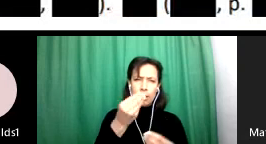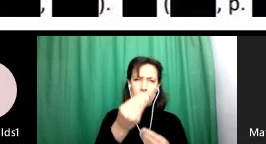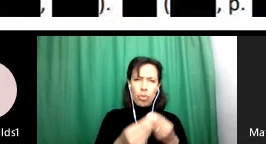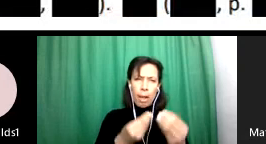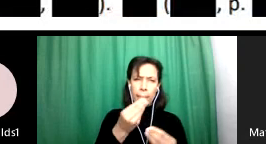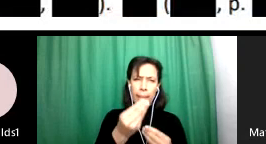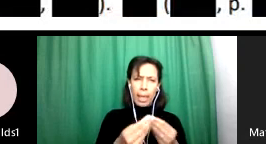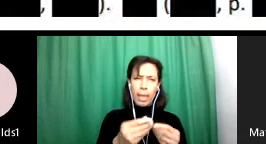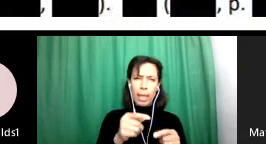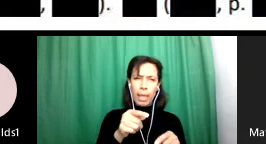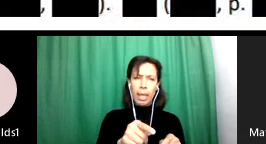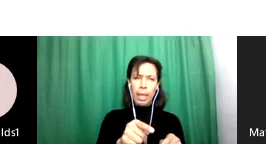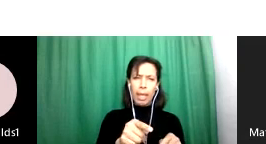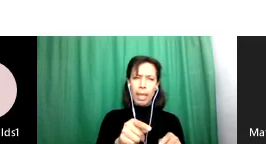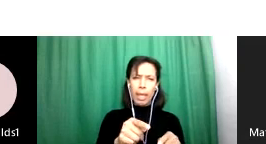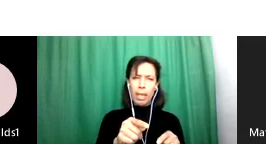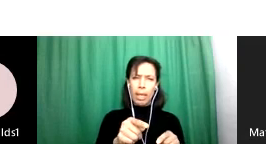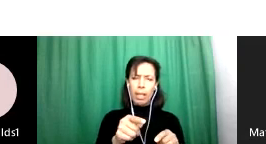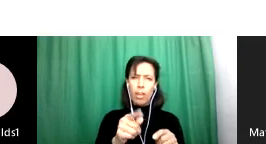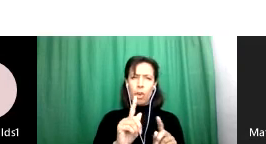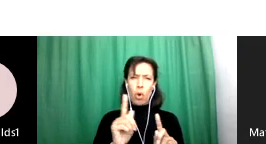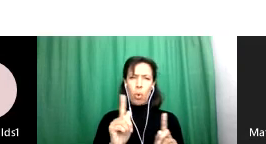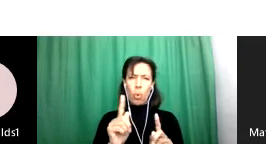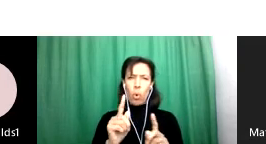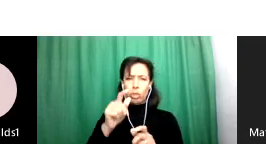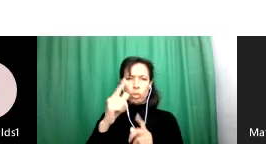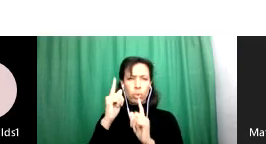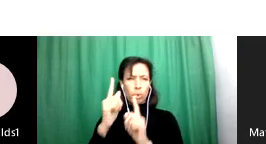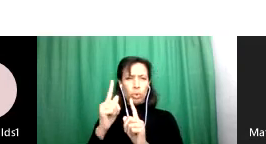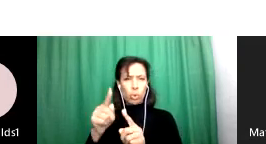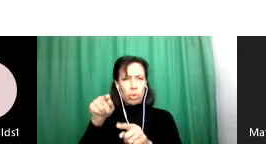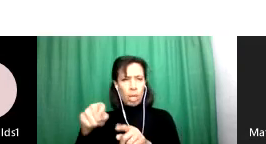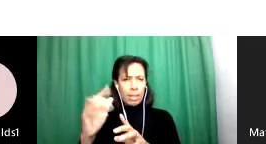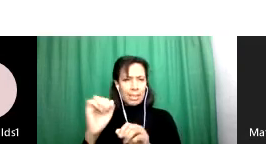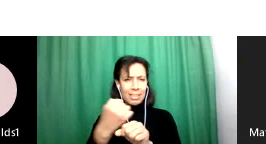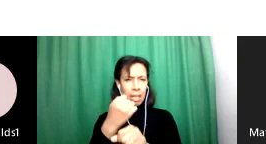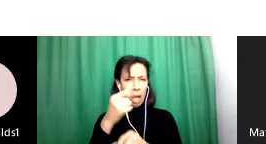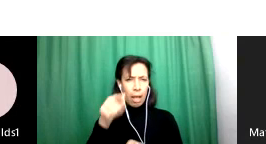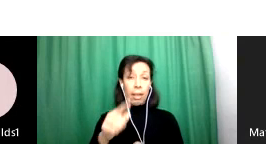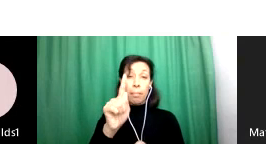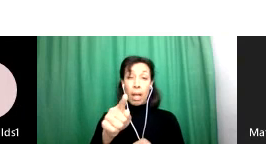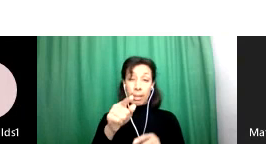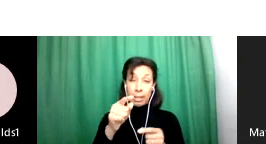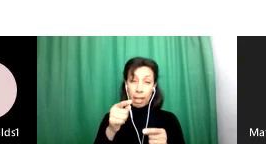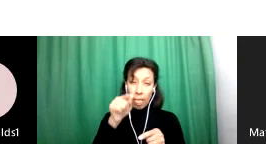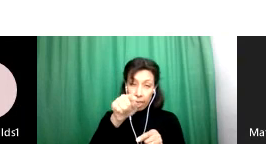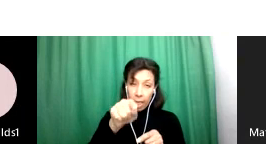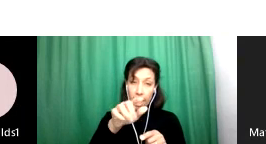has done with this example. And then this is a key phrase for you.